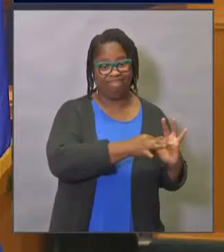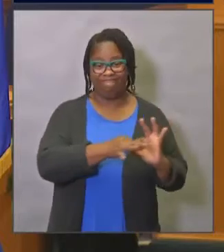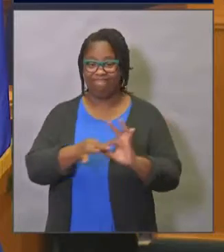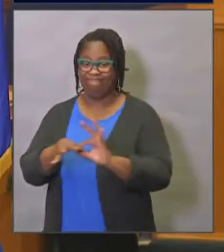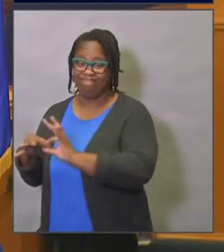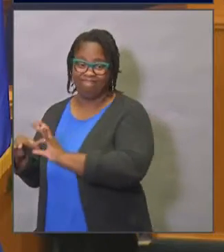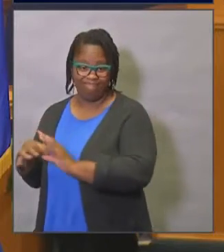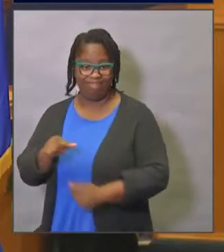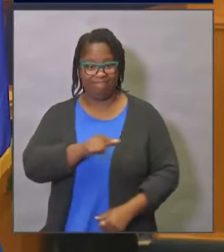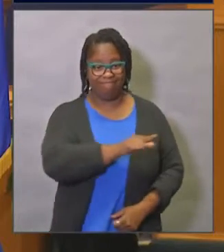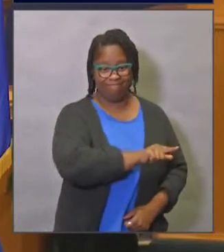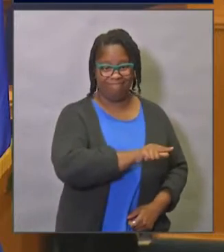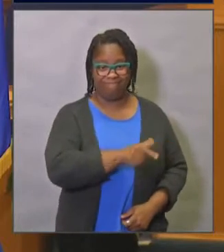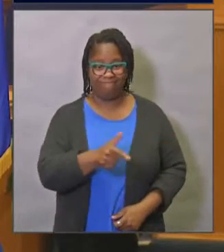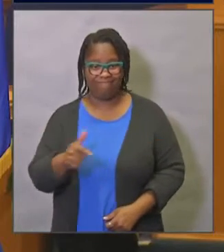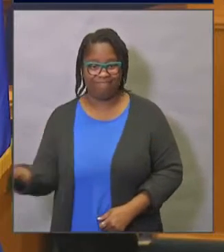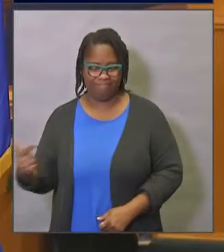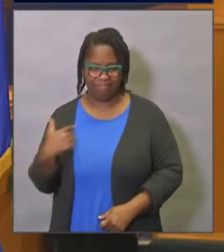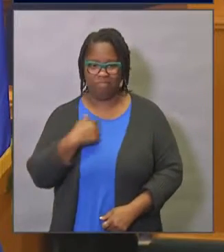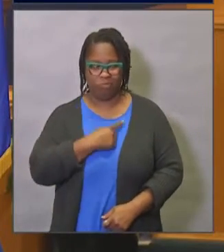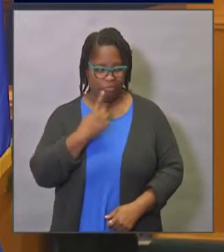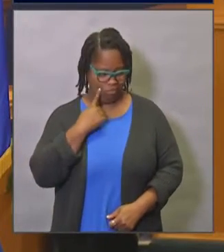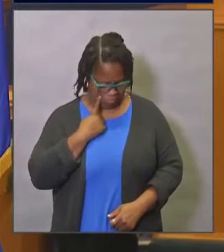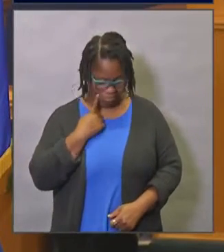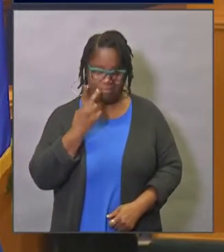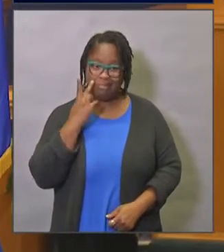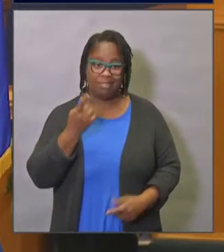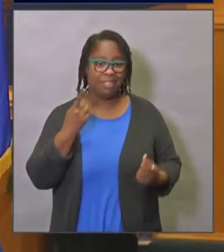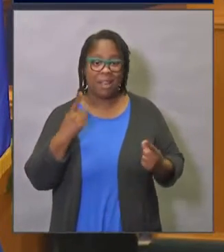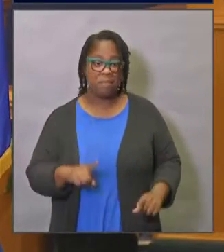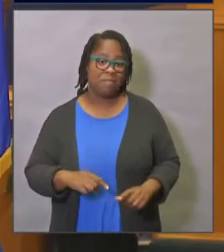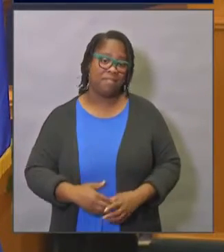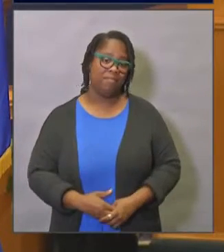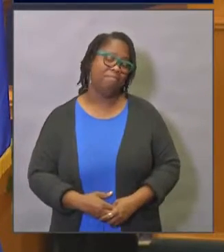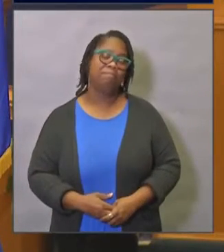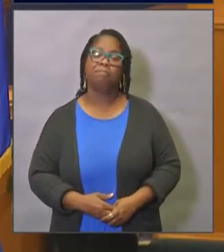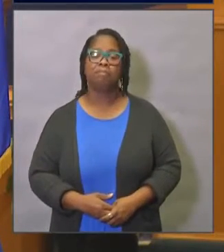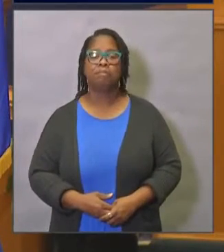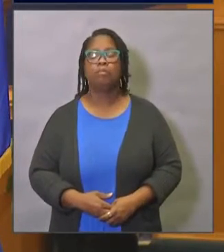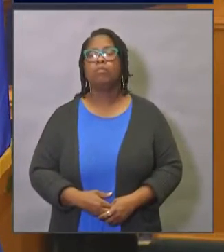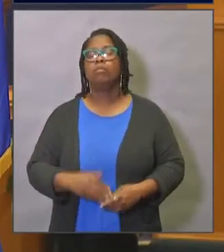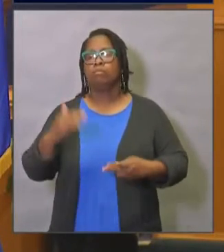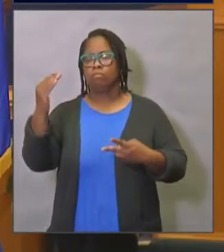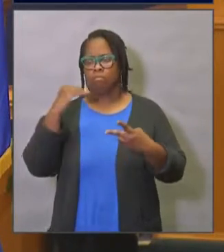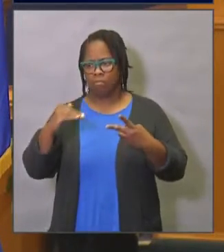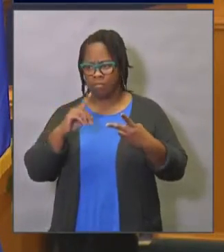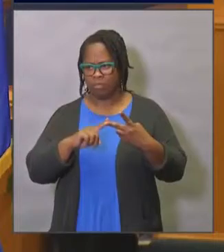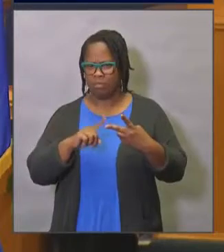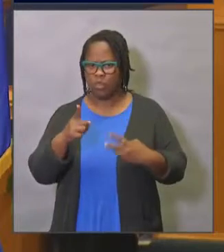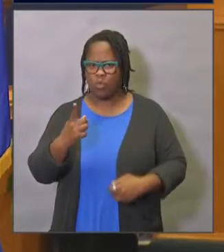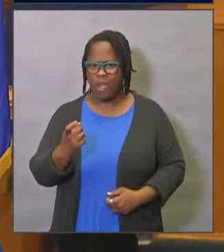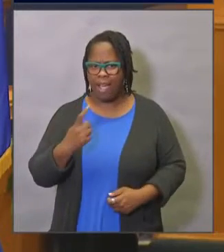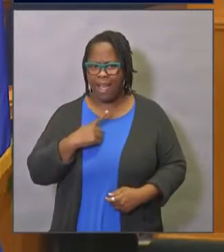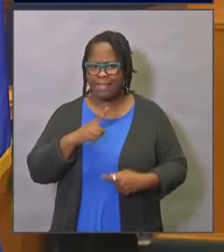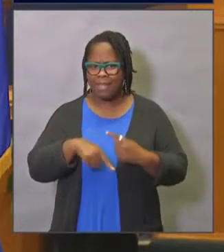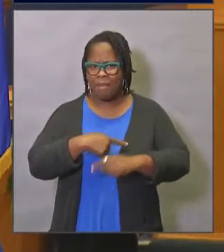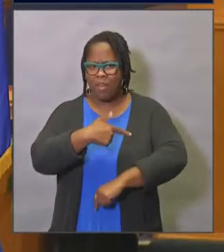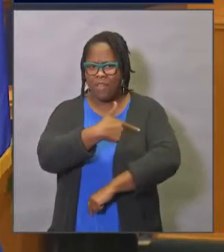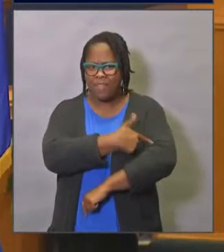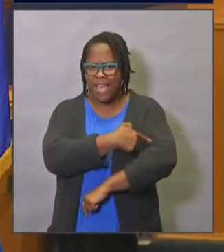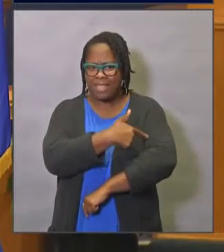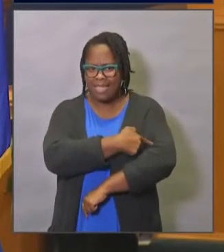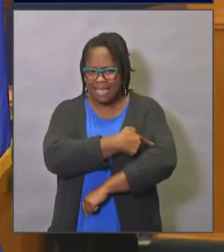that play out right in front of us. In terms of the question that you had about